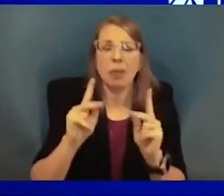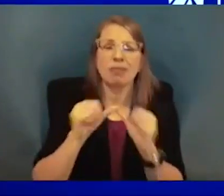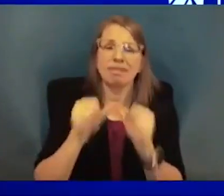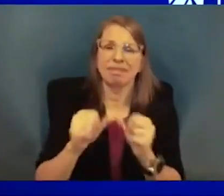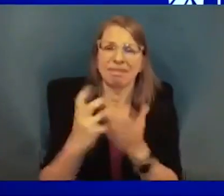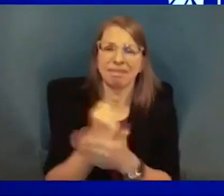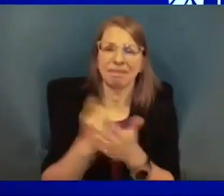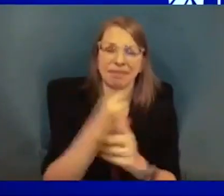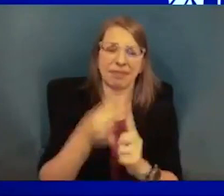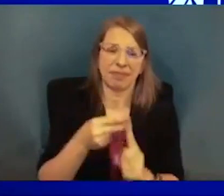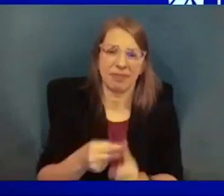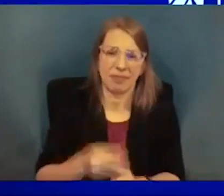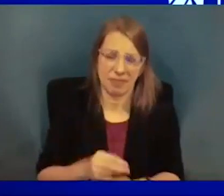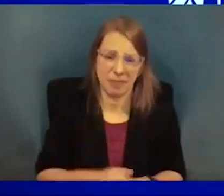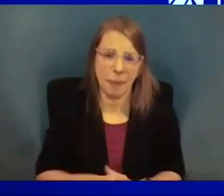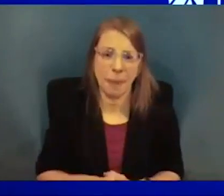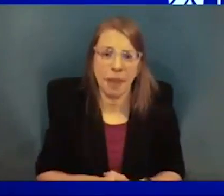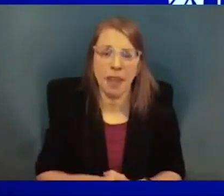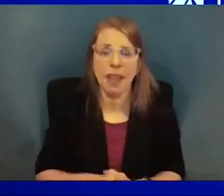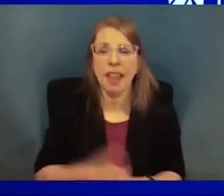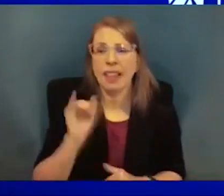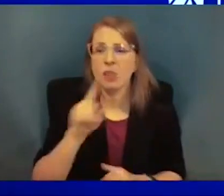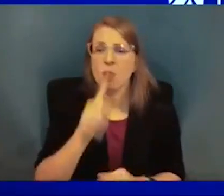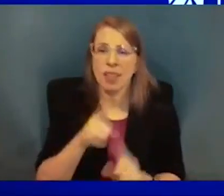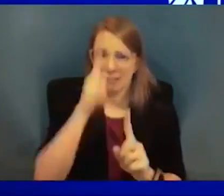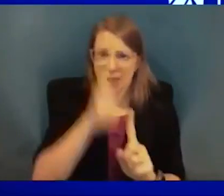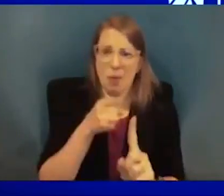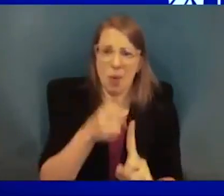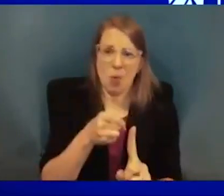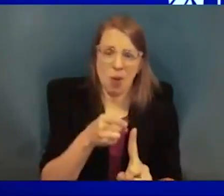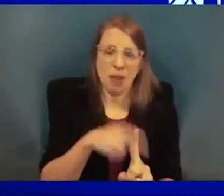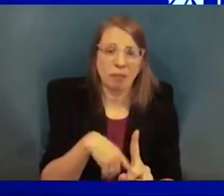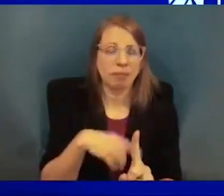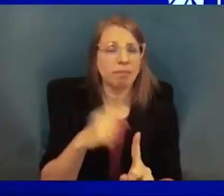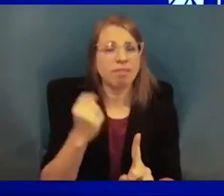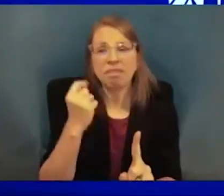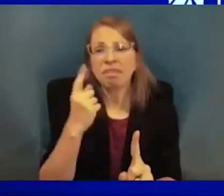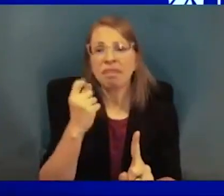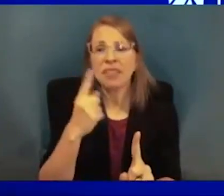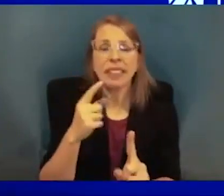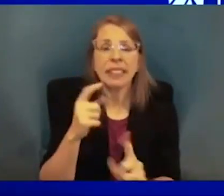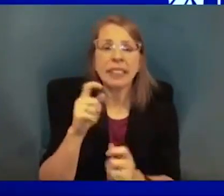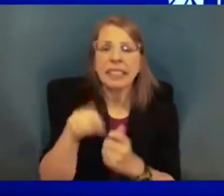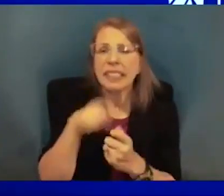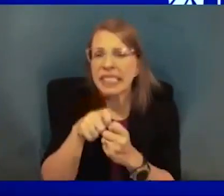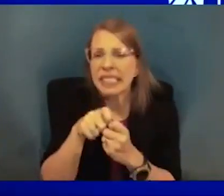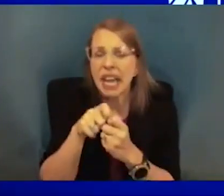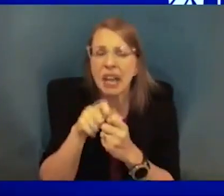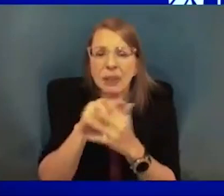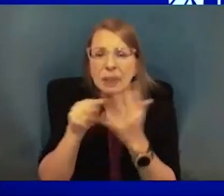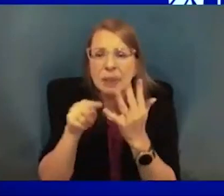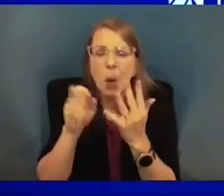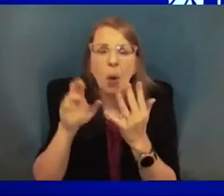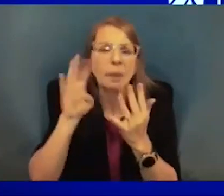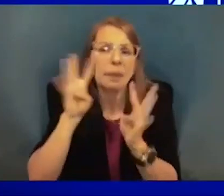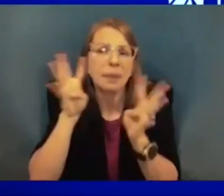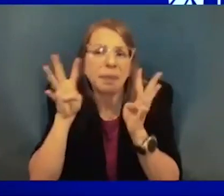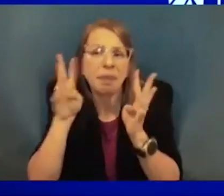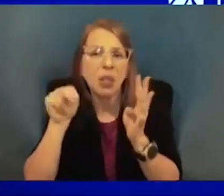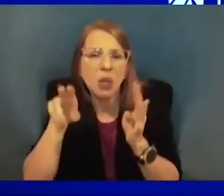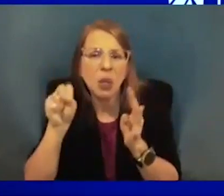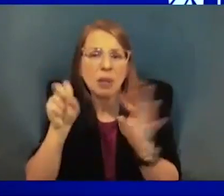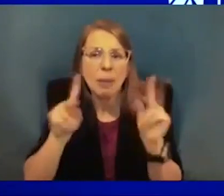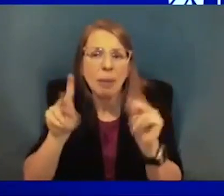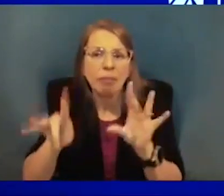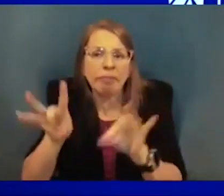that is the main story here, despite any little details or any figments of news that people may pick up to try